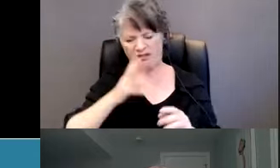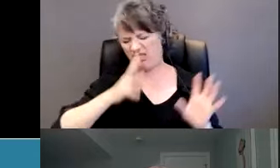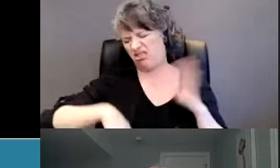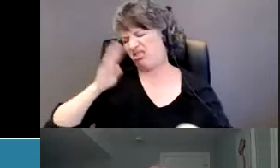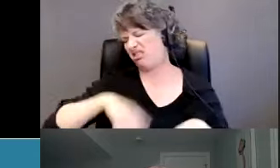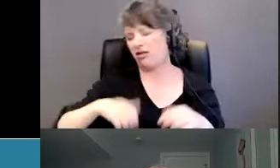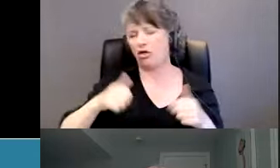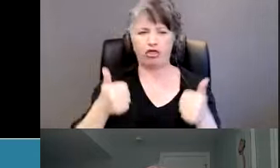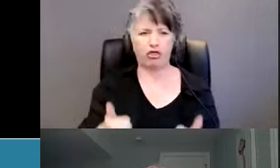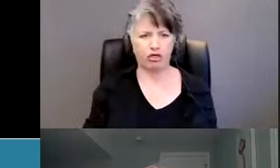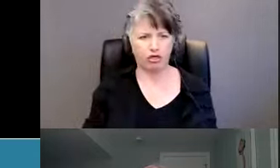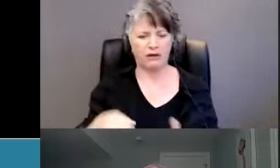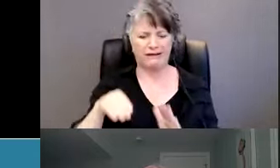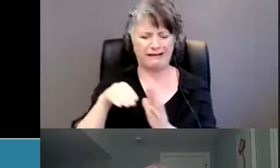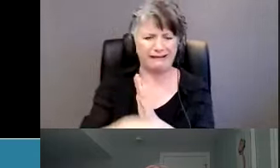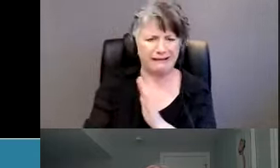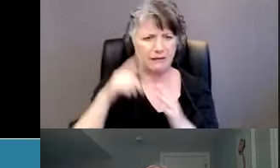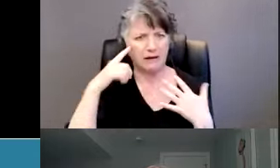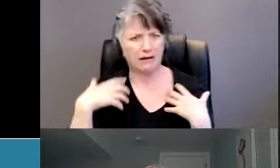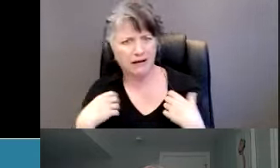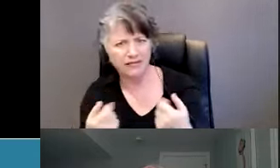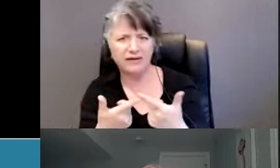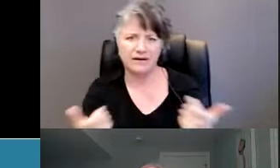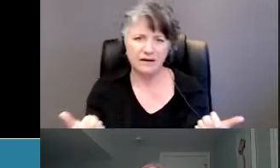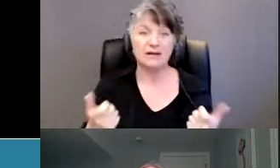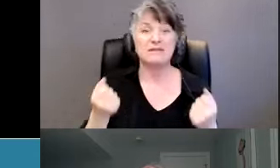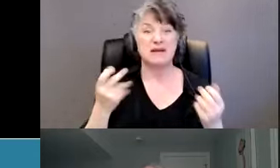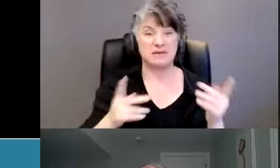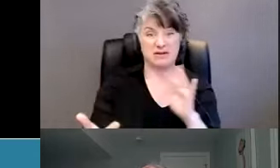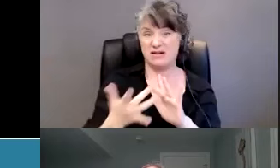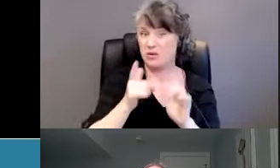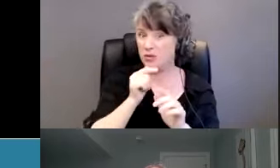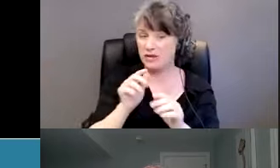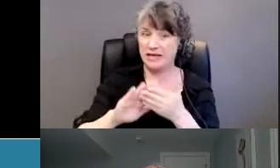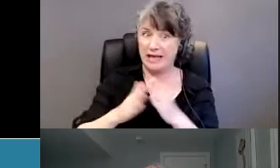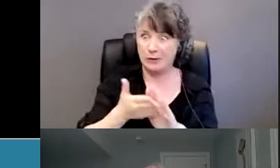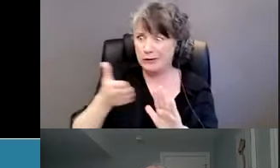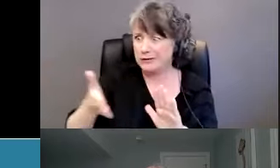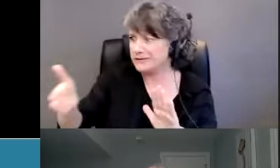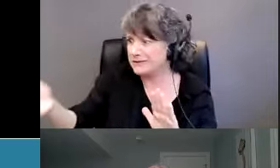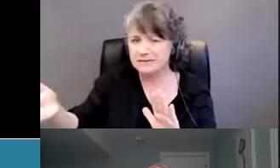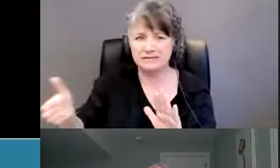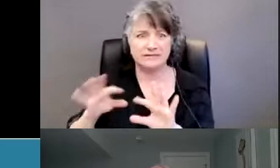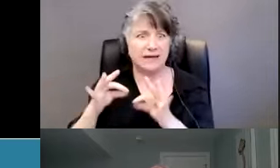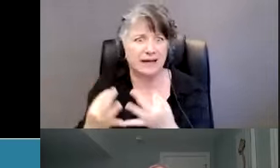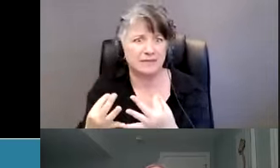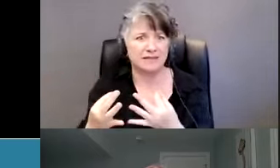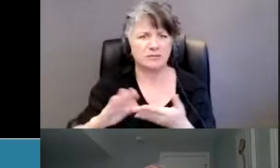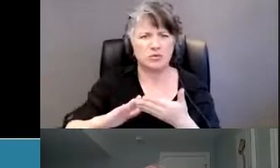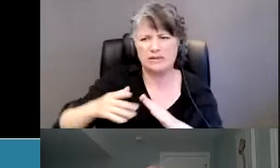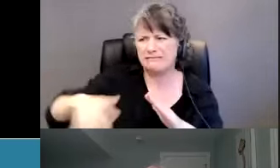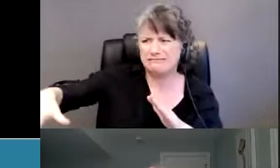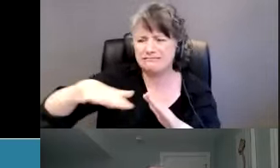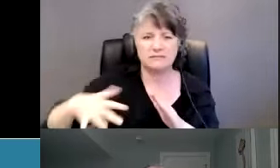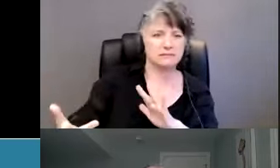often get calls from neighbors, concerned community partners, just not sure where an individual fits. So I go out and